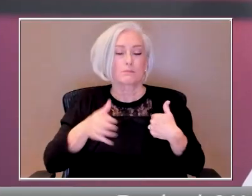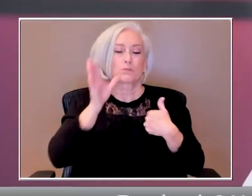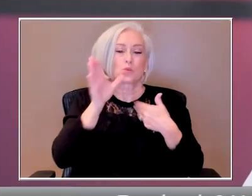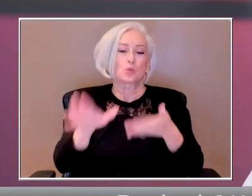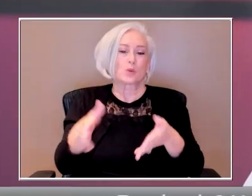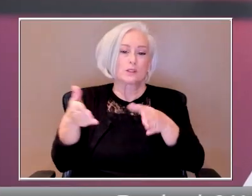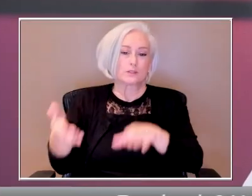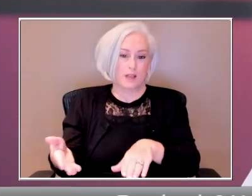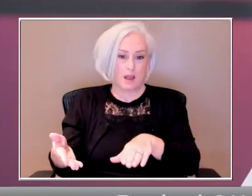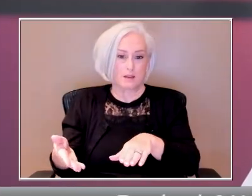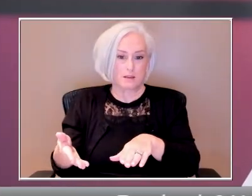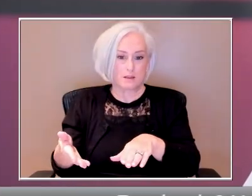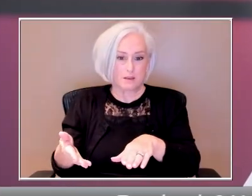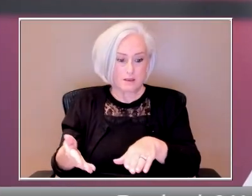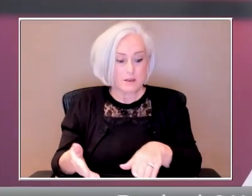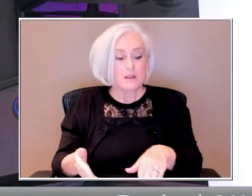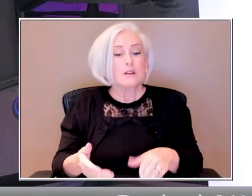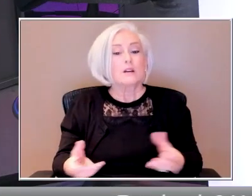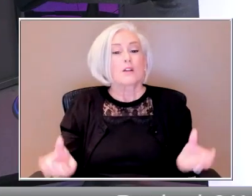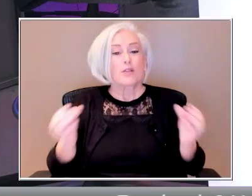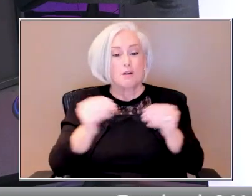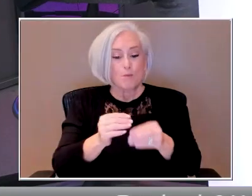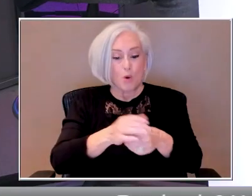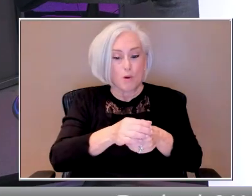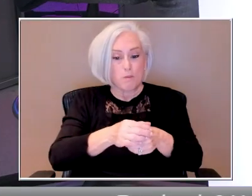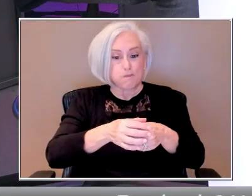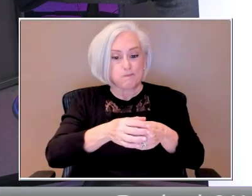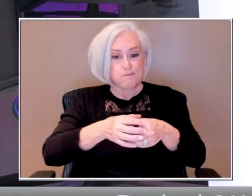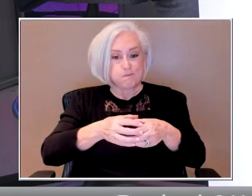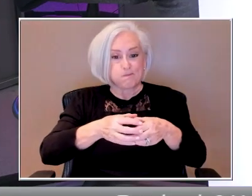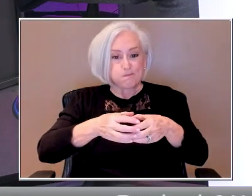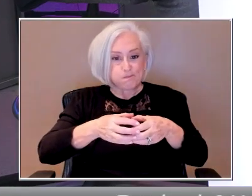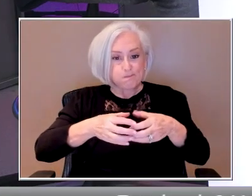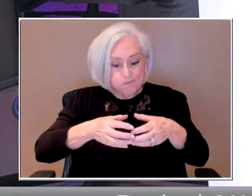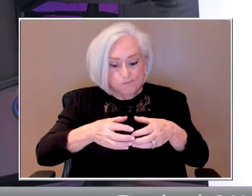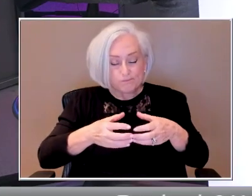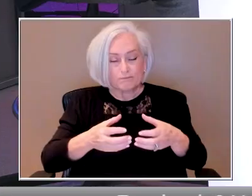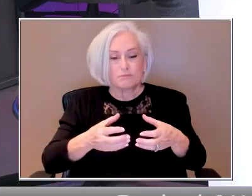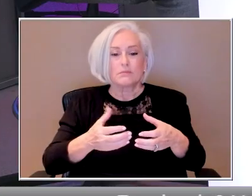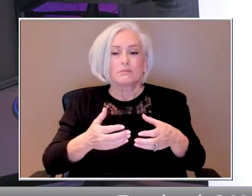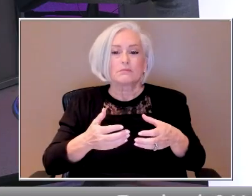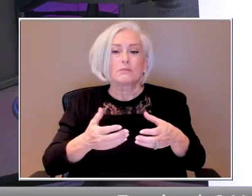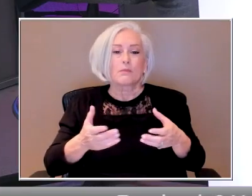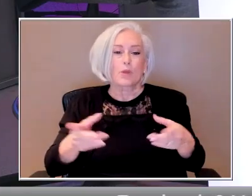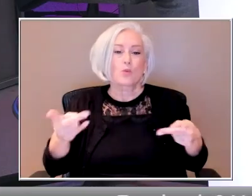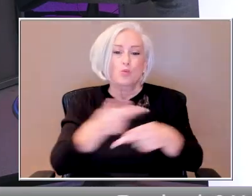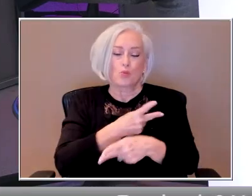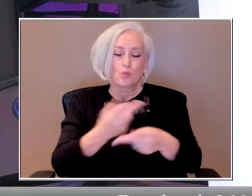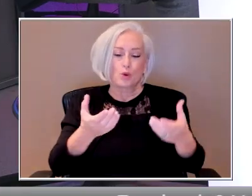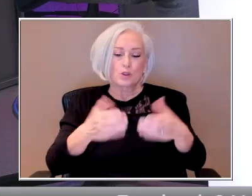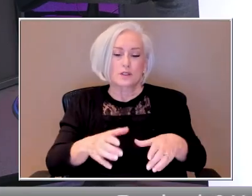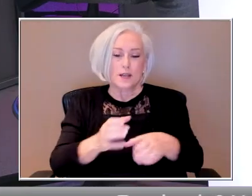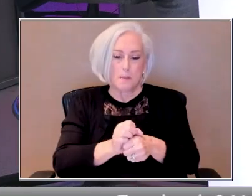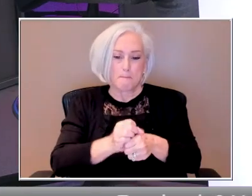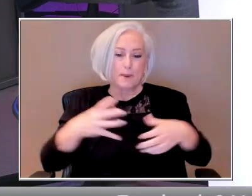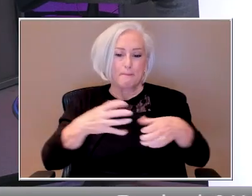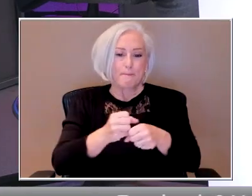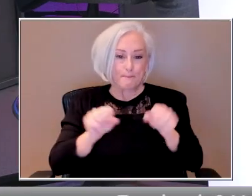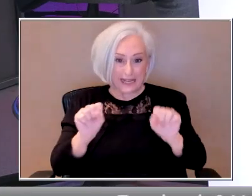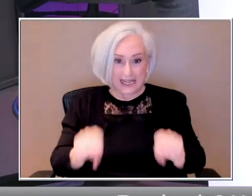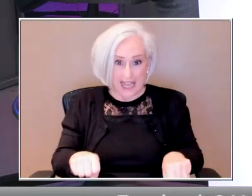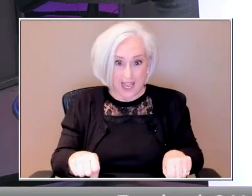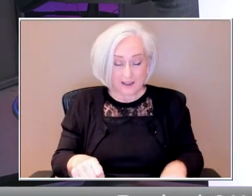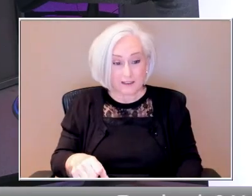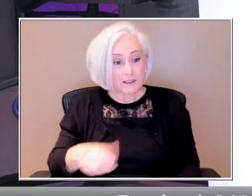the diameter of the vessel. And if you're new to the program, watching All Things Heart, you might not know that Dr. Crawford went through the